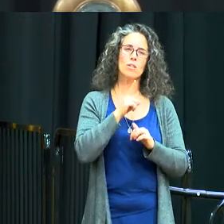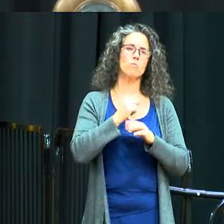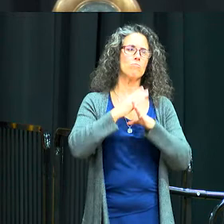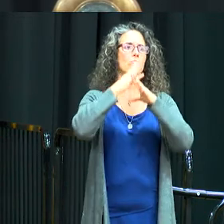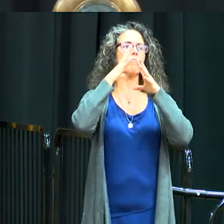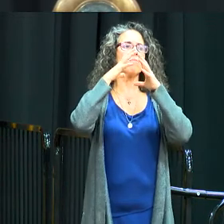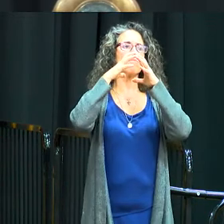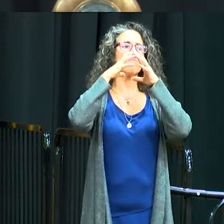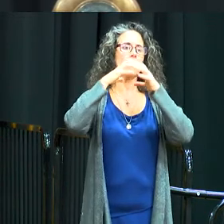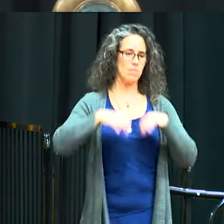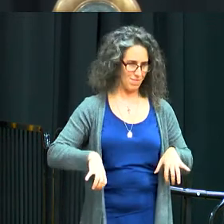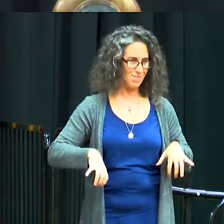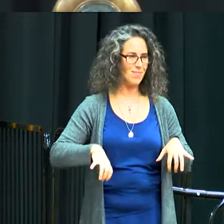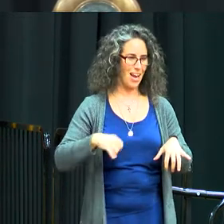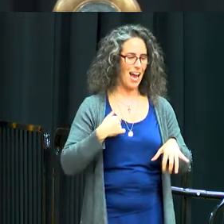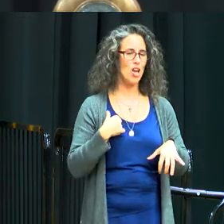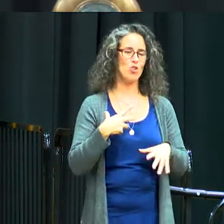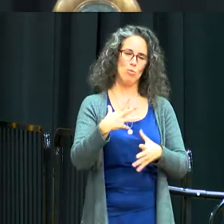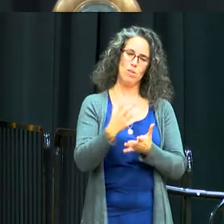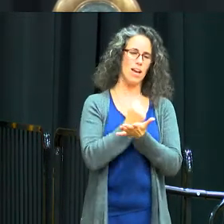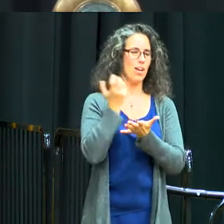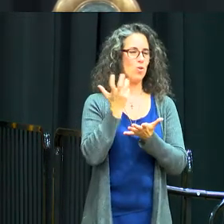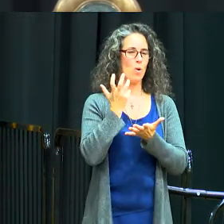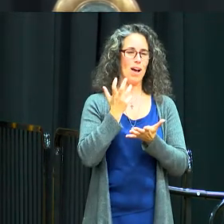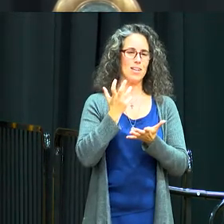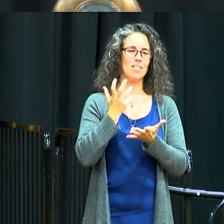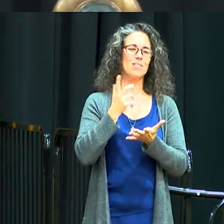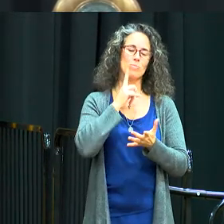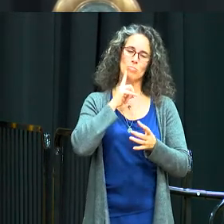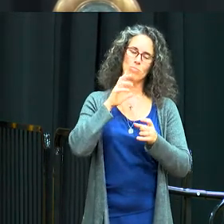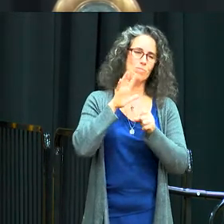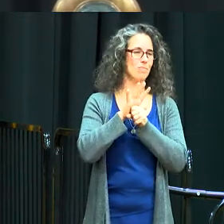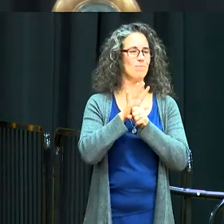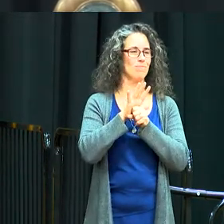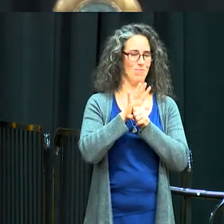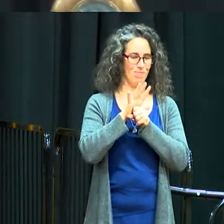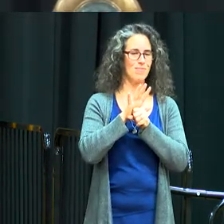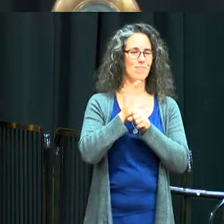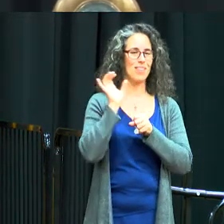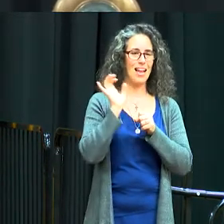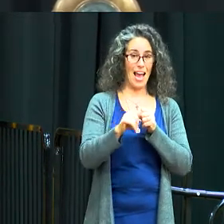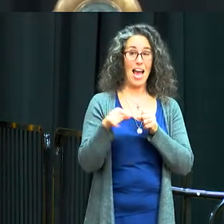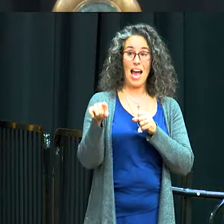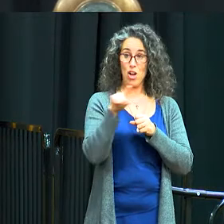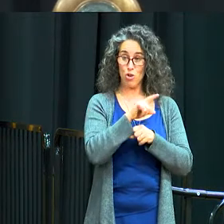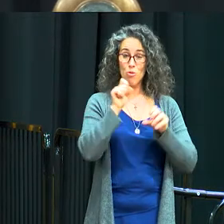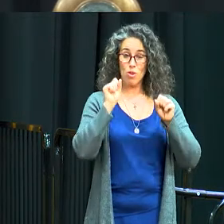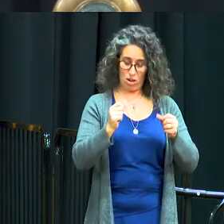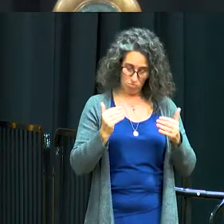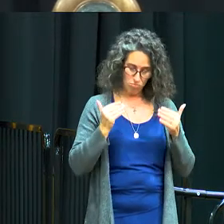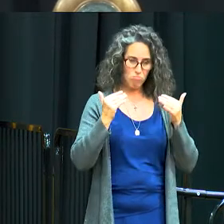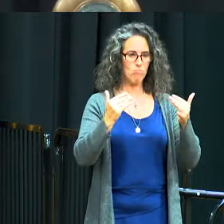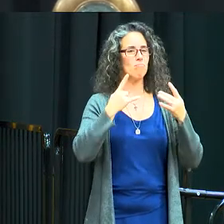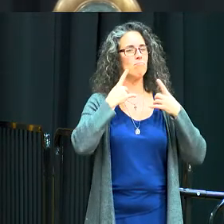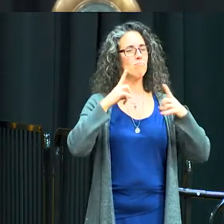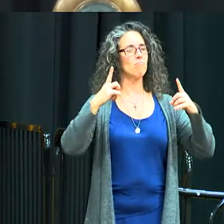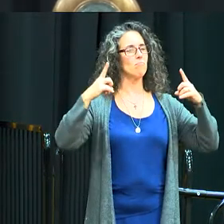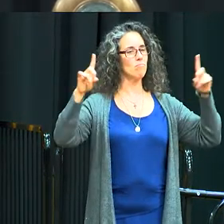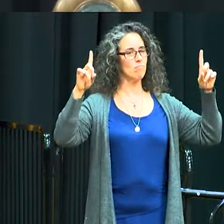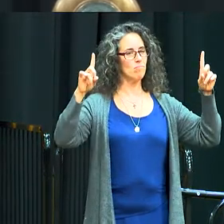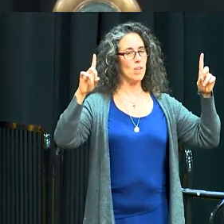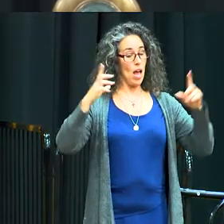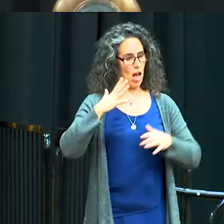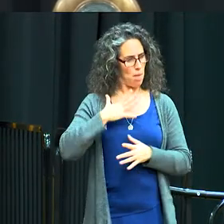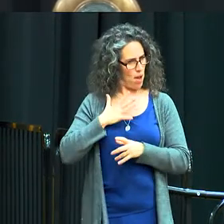confidence, and that will help you weather what life may throw your way. In my work, we talk about